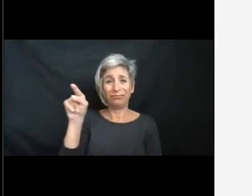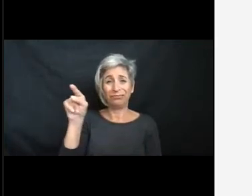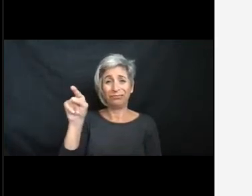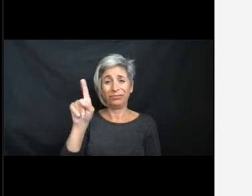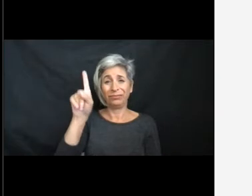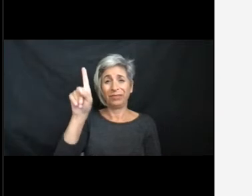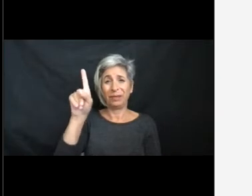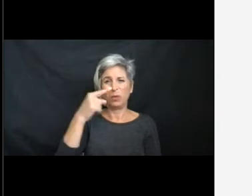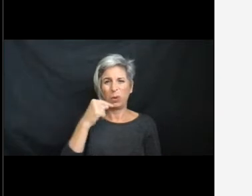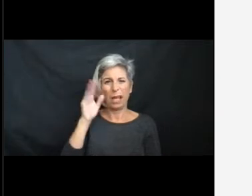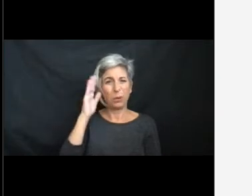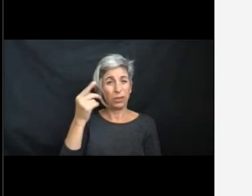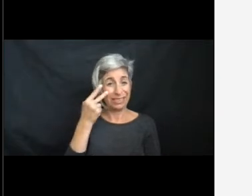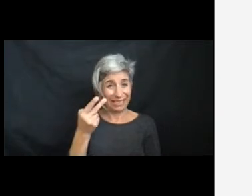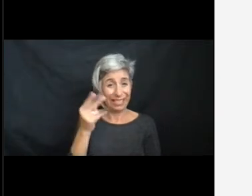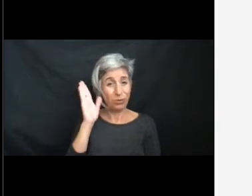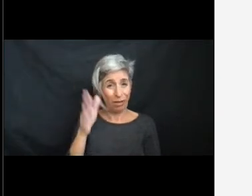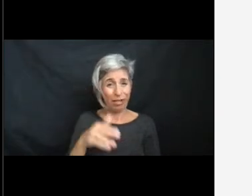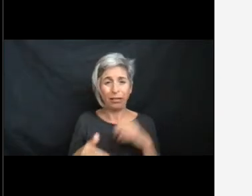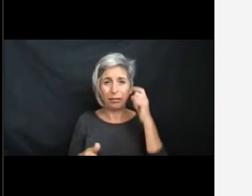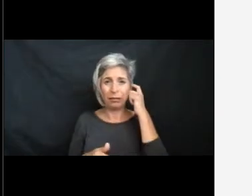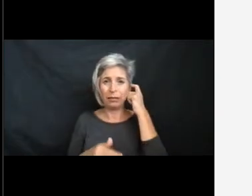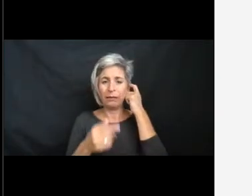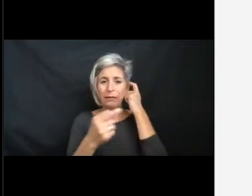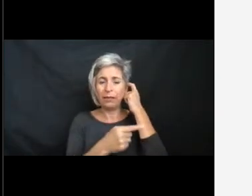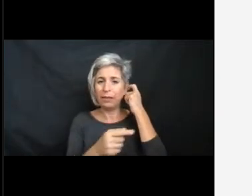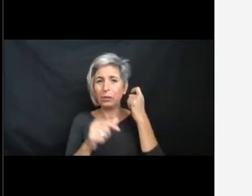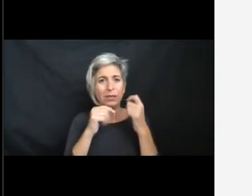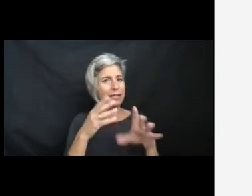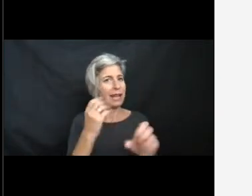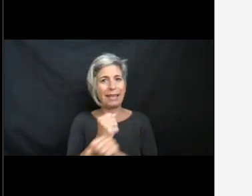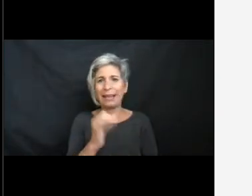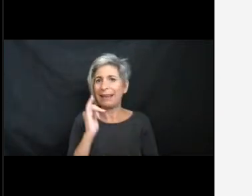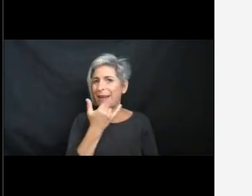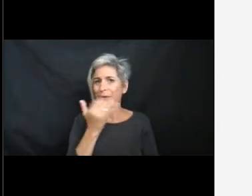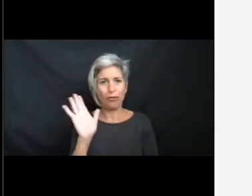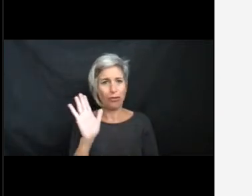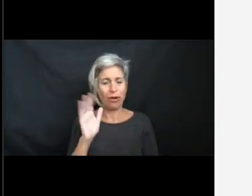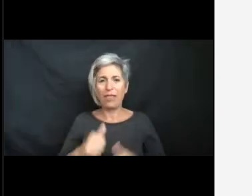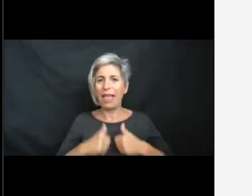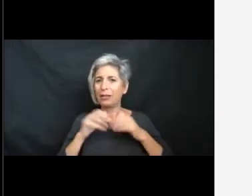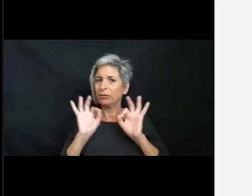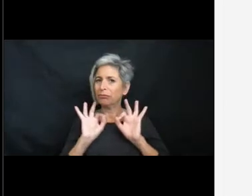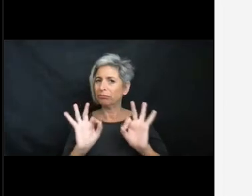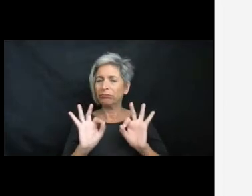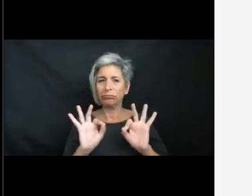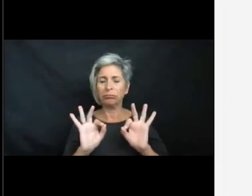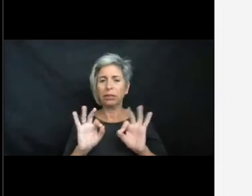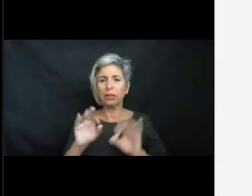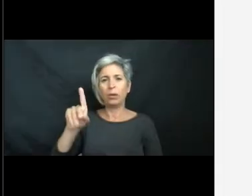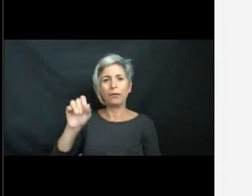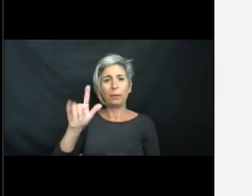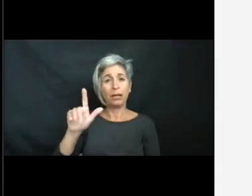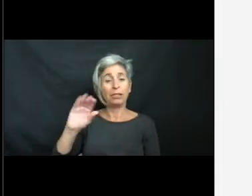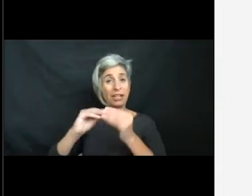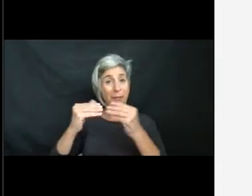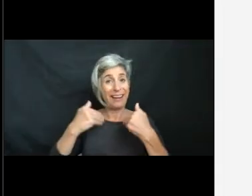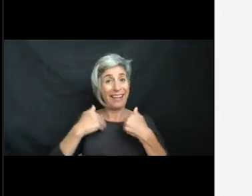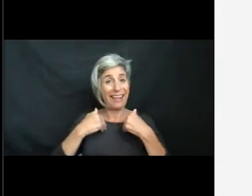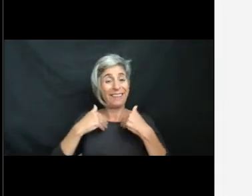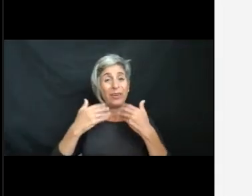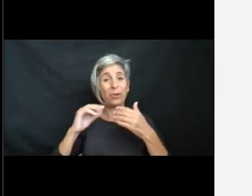side. And so for this one, we didn't receive an error, the address came through clean, and we have a parcel number, so we can go ahead and